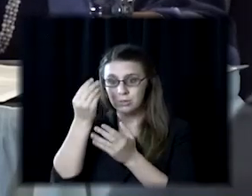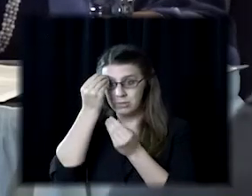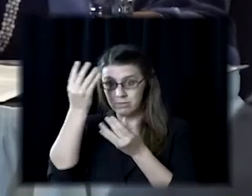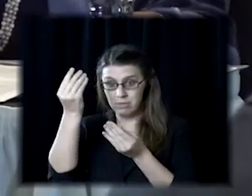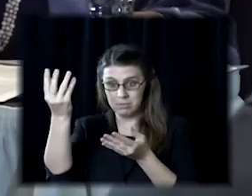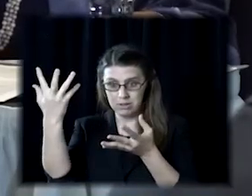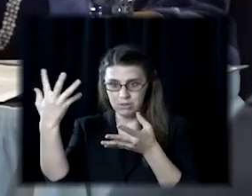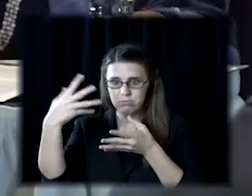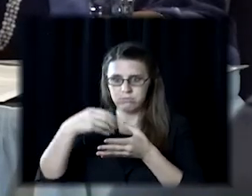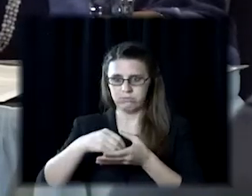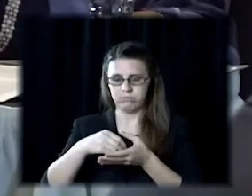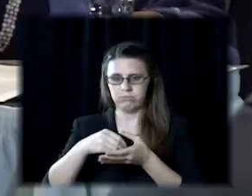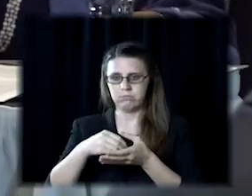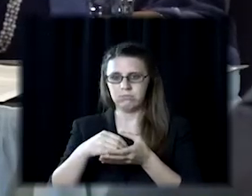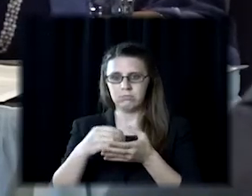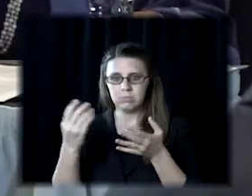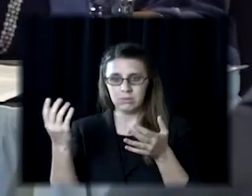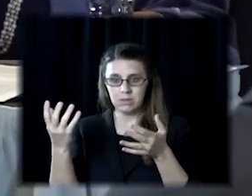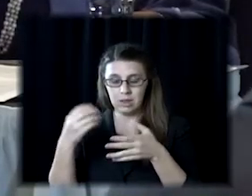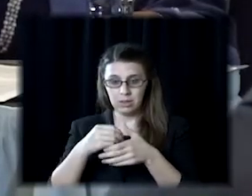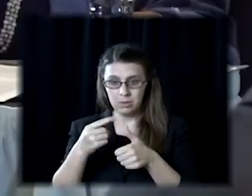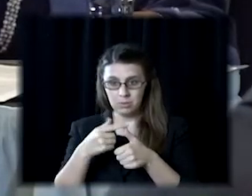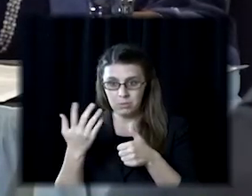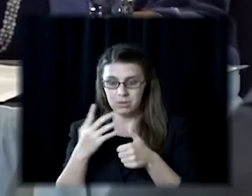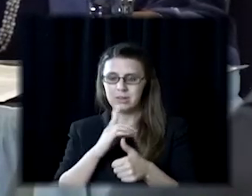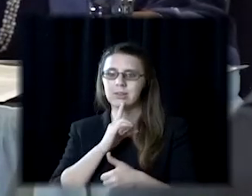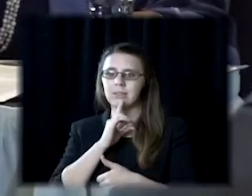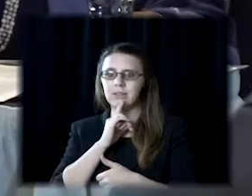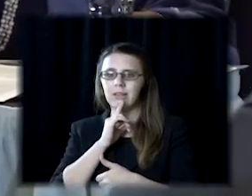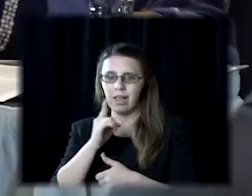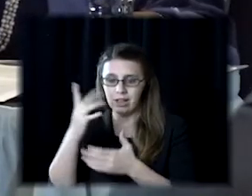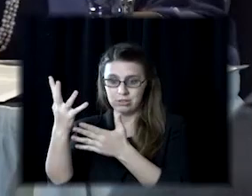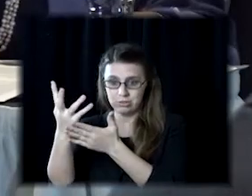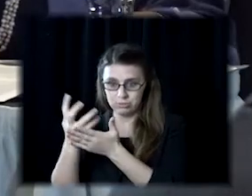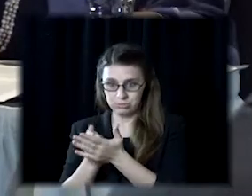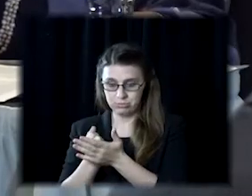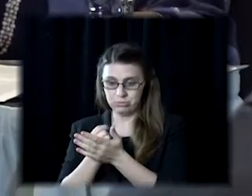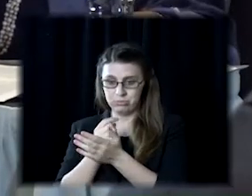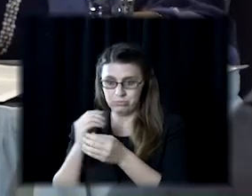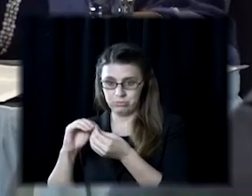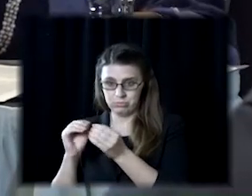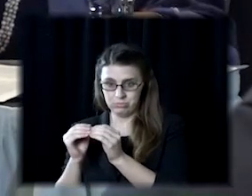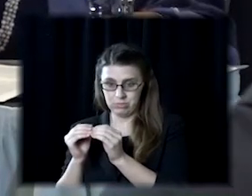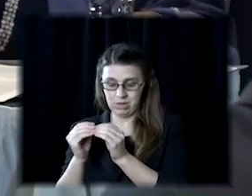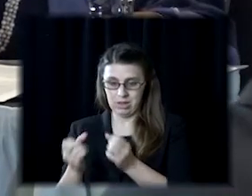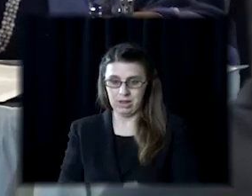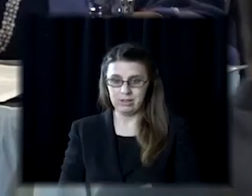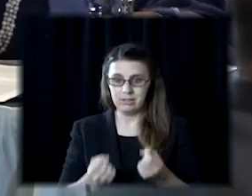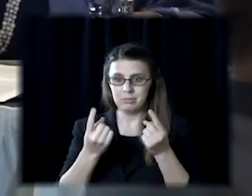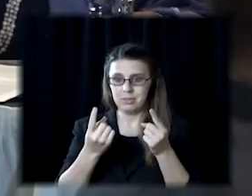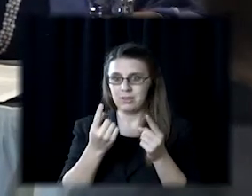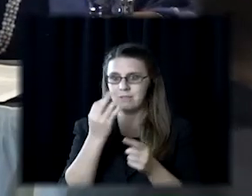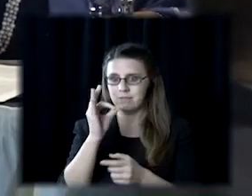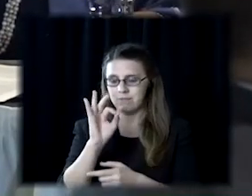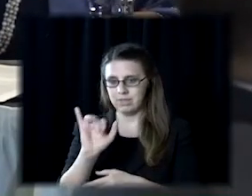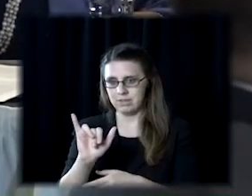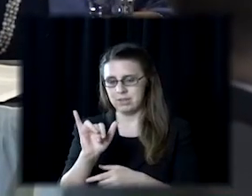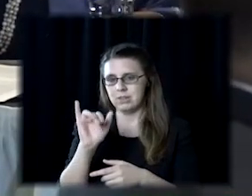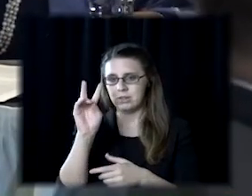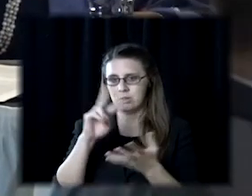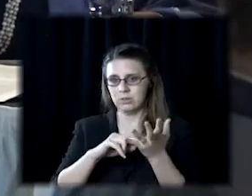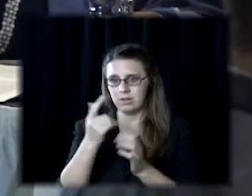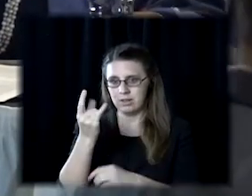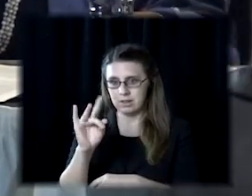including, among other things, actual revenues and expenditures from fiscal year 18, additional federal